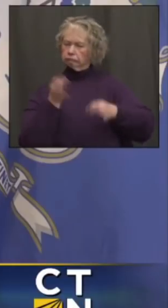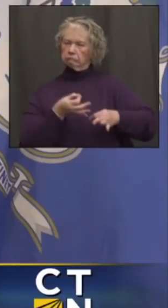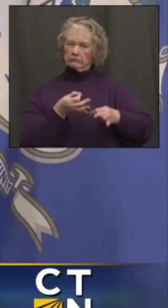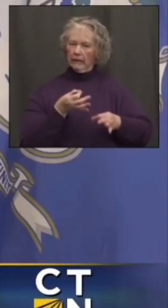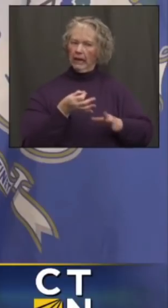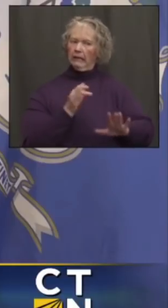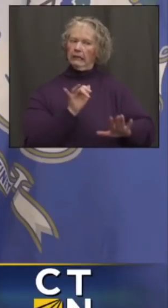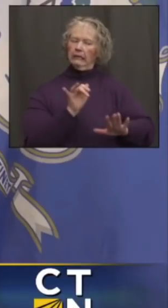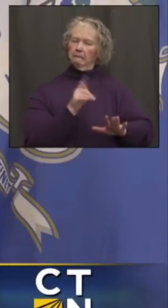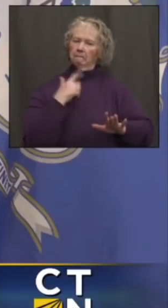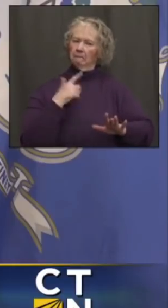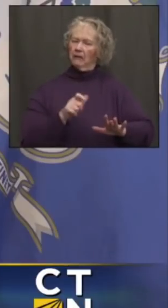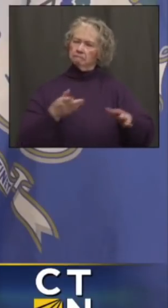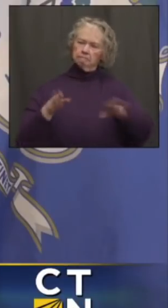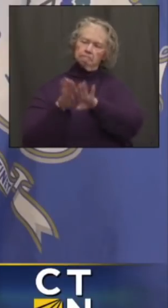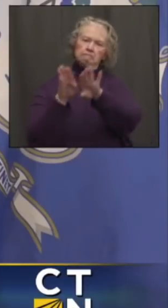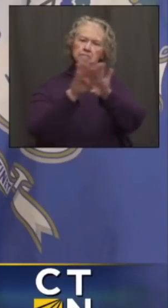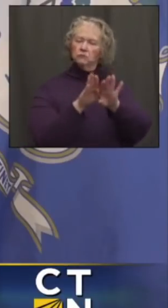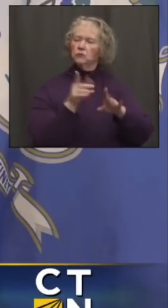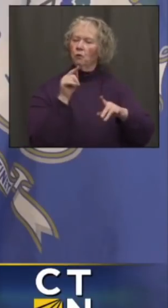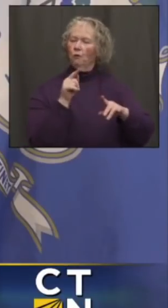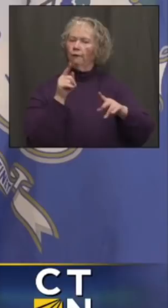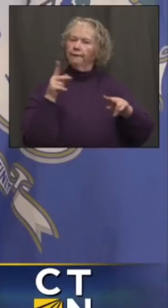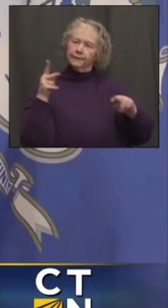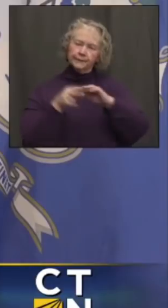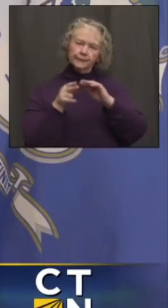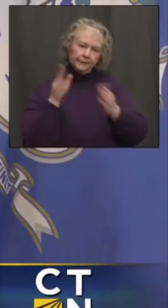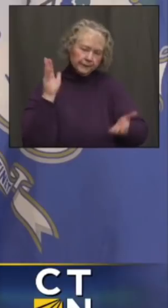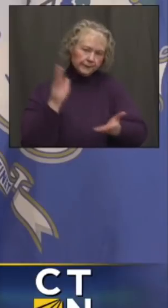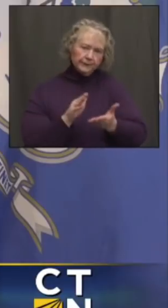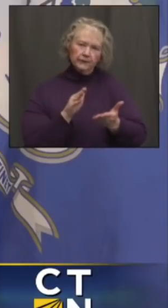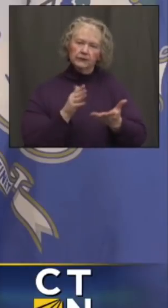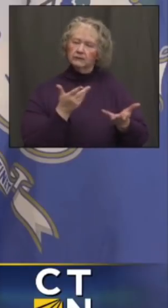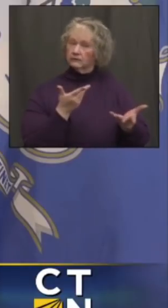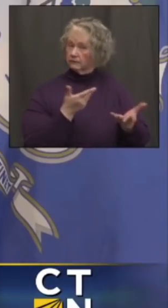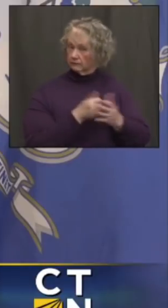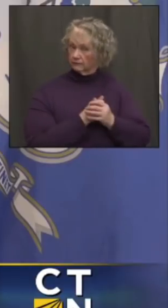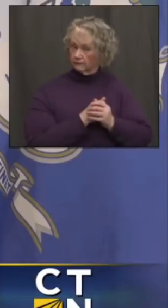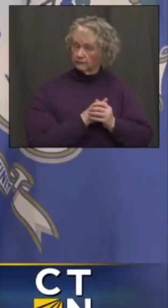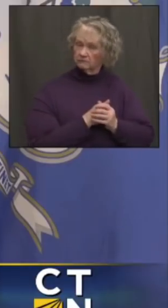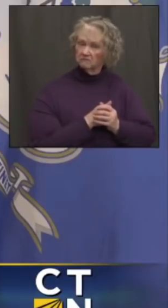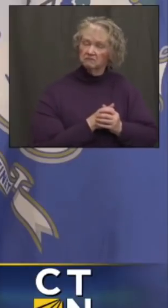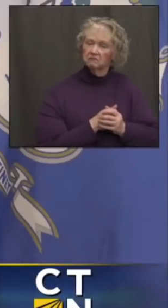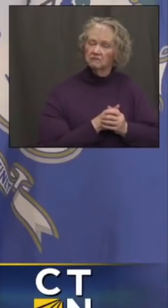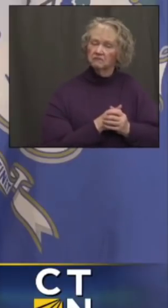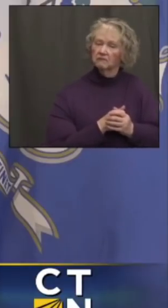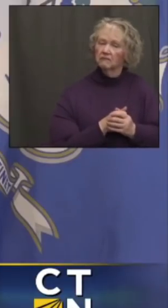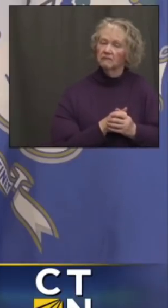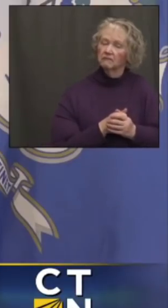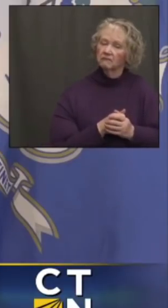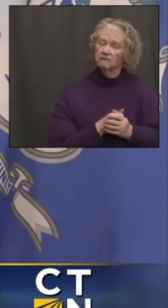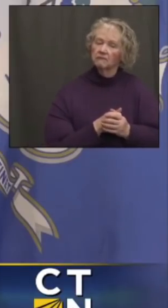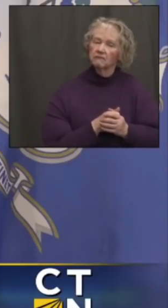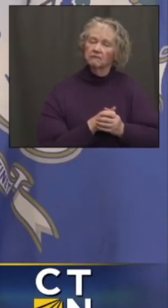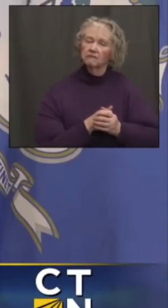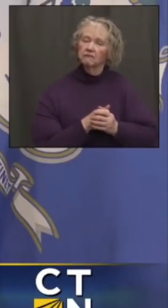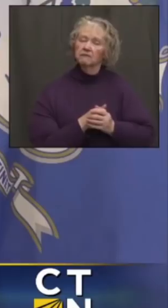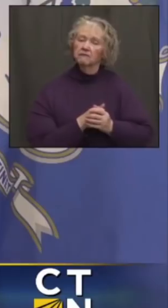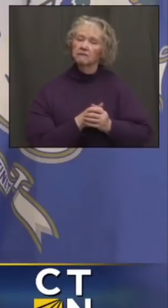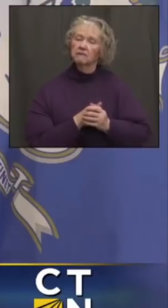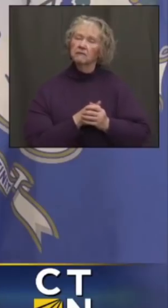And then besides hospitalizations, are there other metrics? You just said that you're kind of watching the total trend lines. Are there some